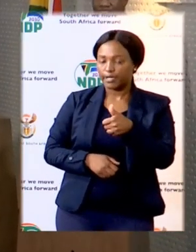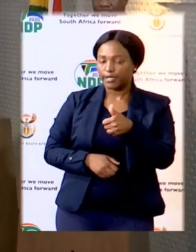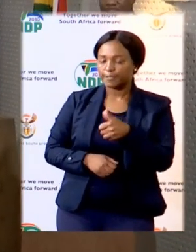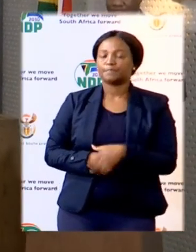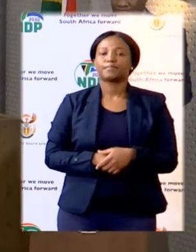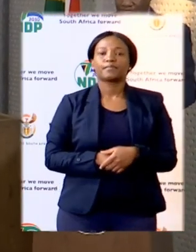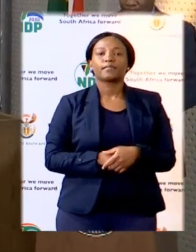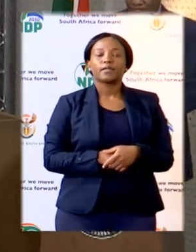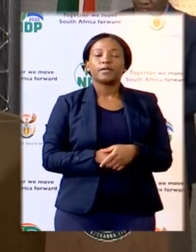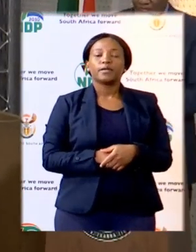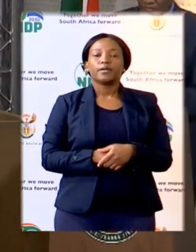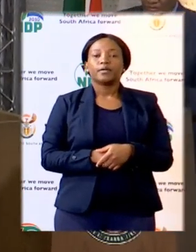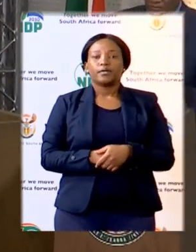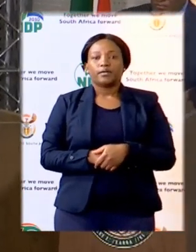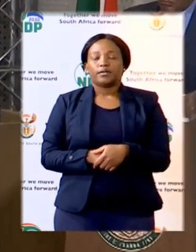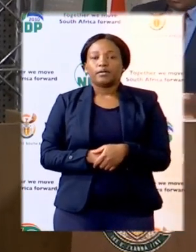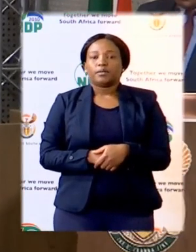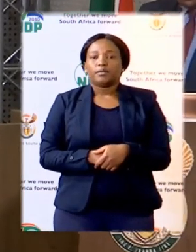Just